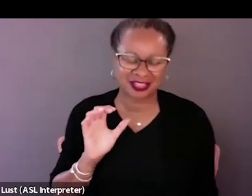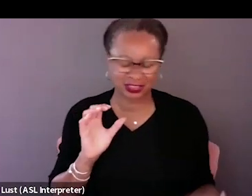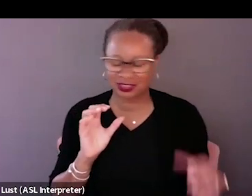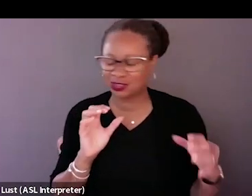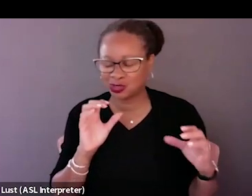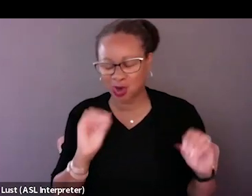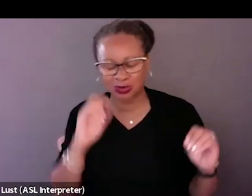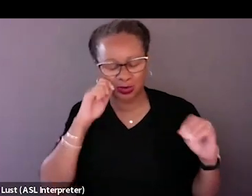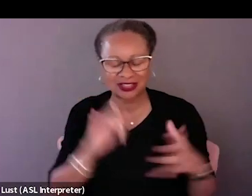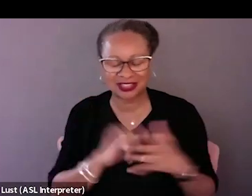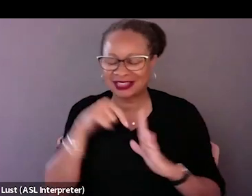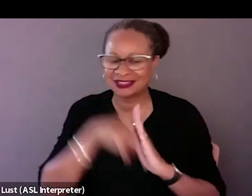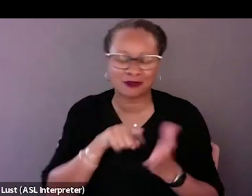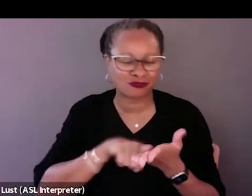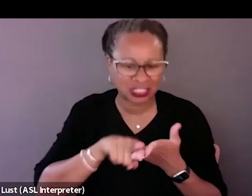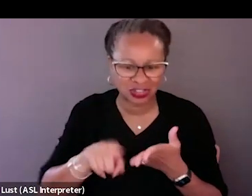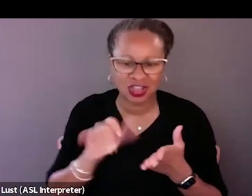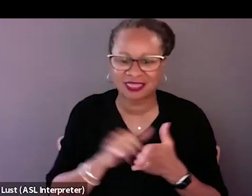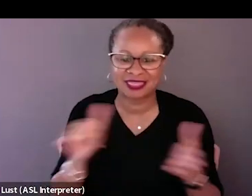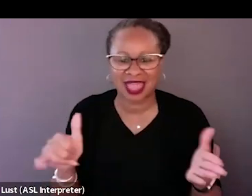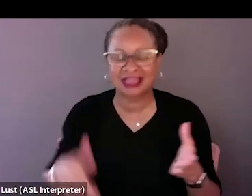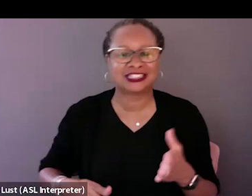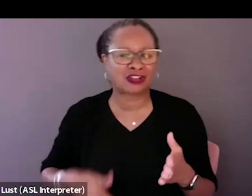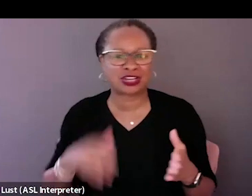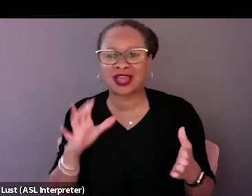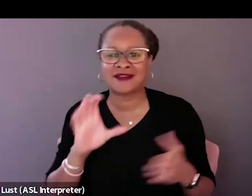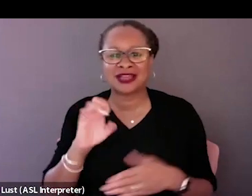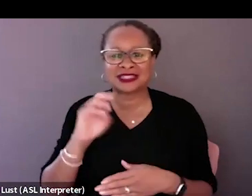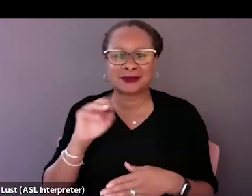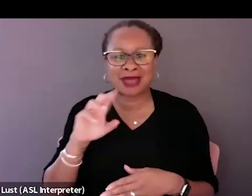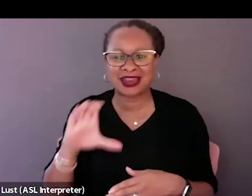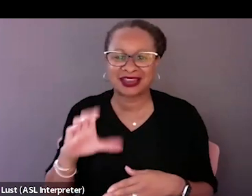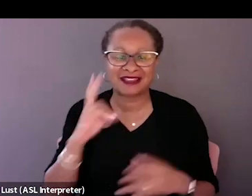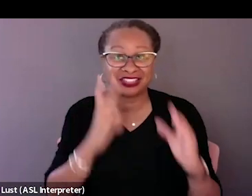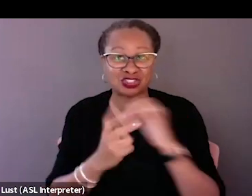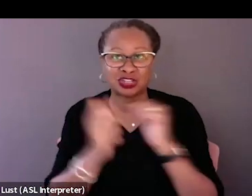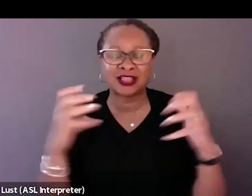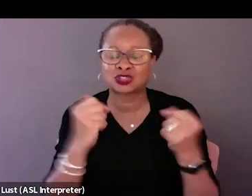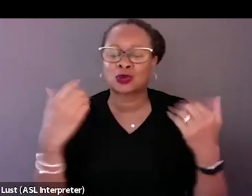like that integrity of cinematic vision. It's such a multi-layered film. Like, of course there's Easter eggs in